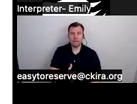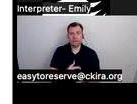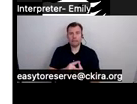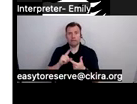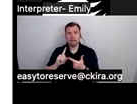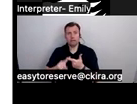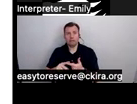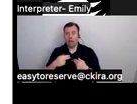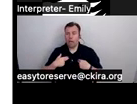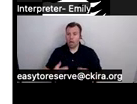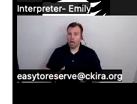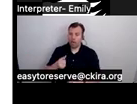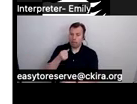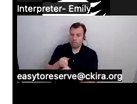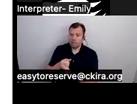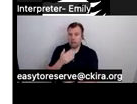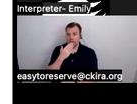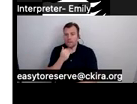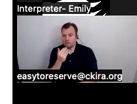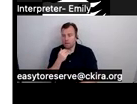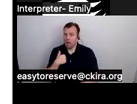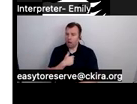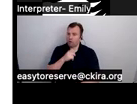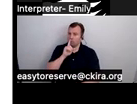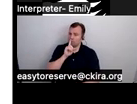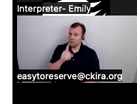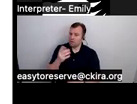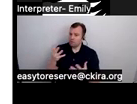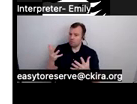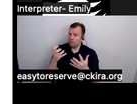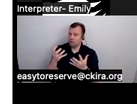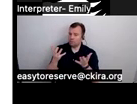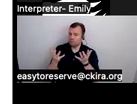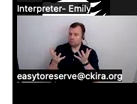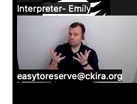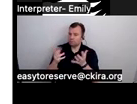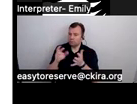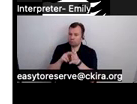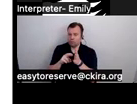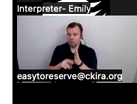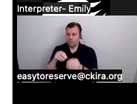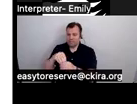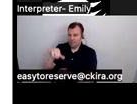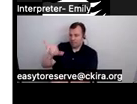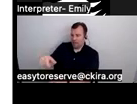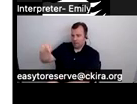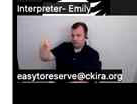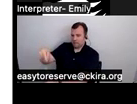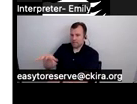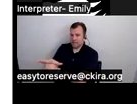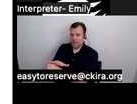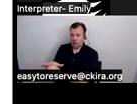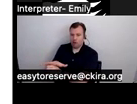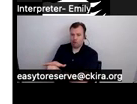health consequence of diabetes, and they say, we really want to have some research in this particular